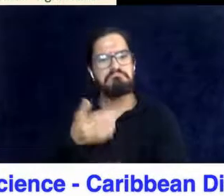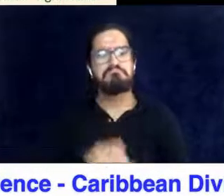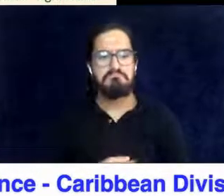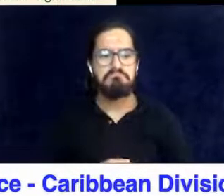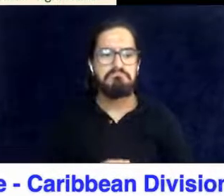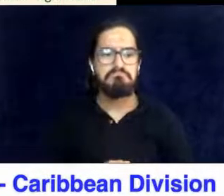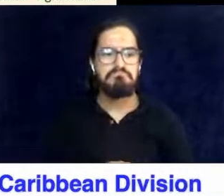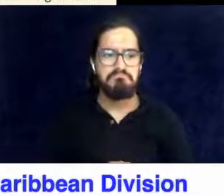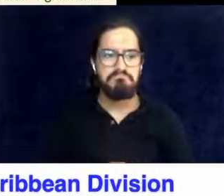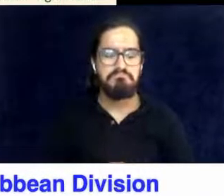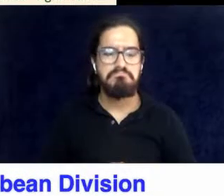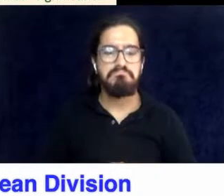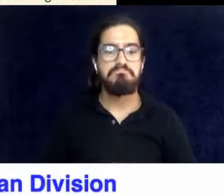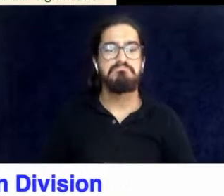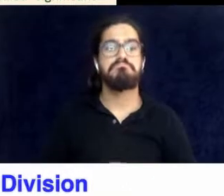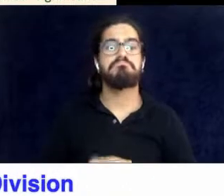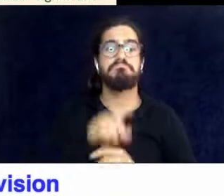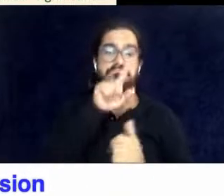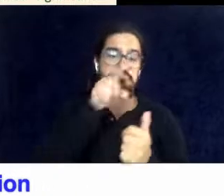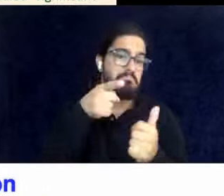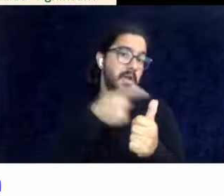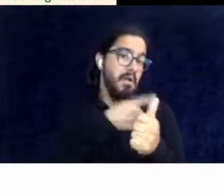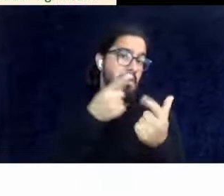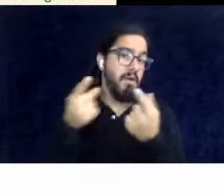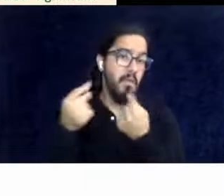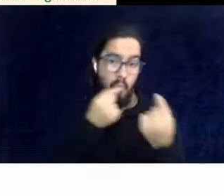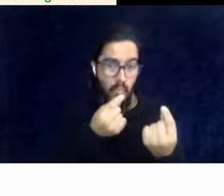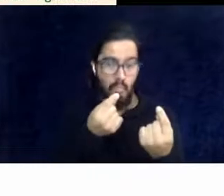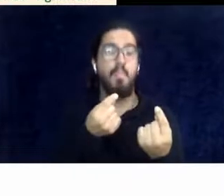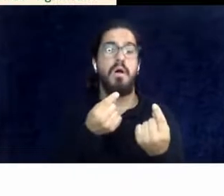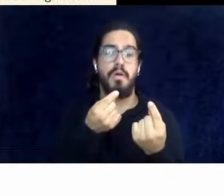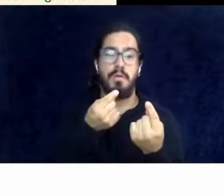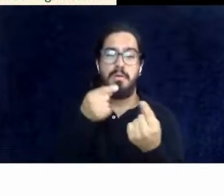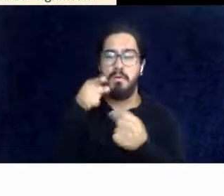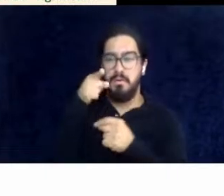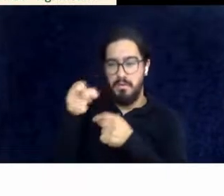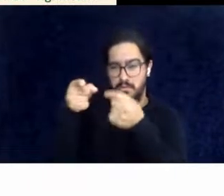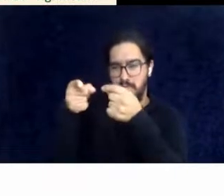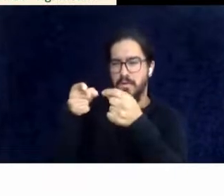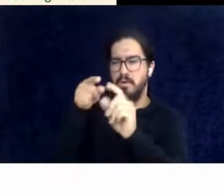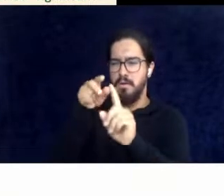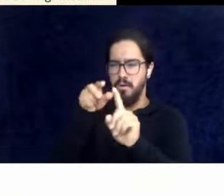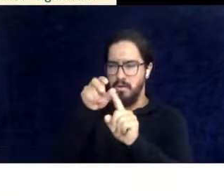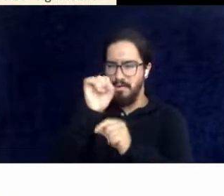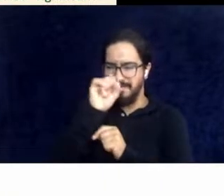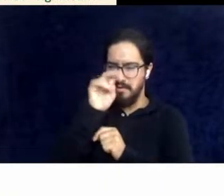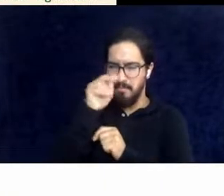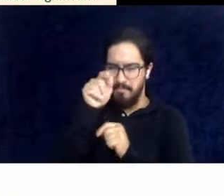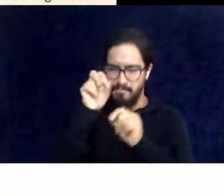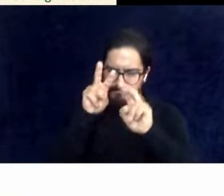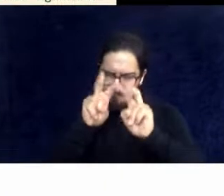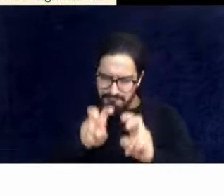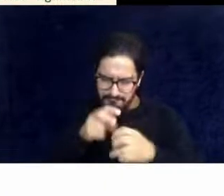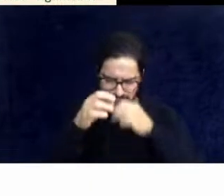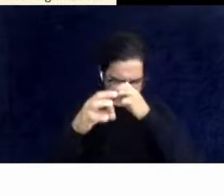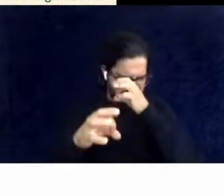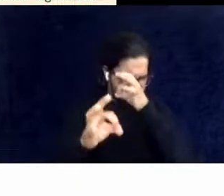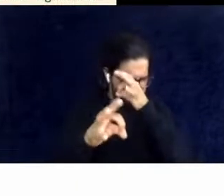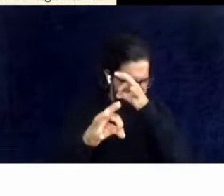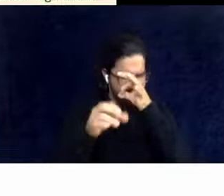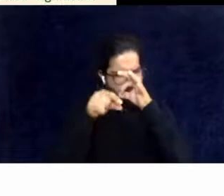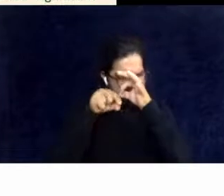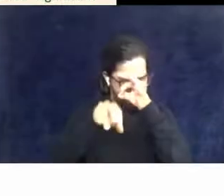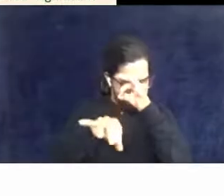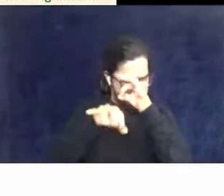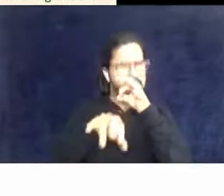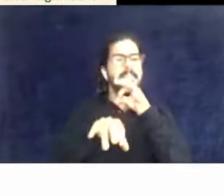Our first approach was to look at the structure and composition of our samples. When we consider the samples all together, which would be panel